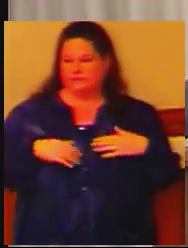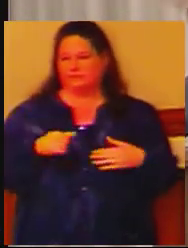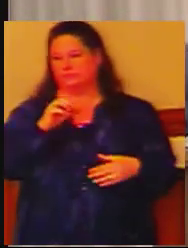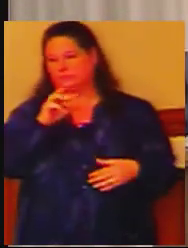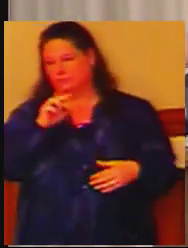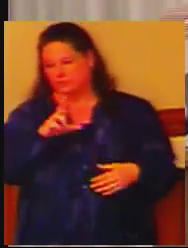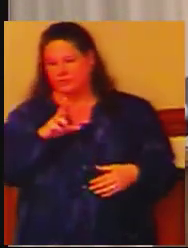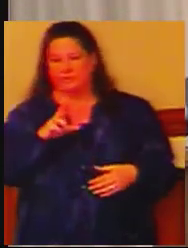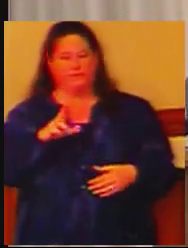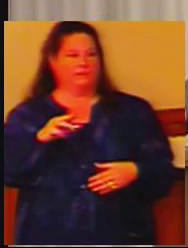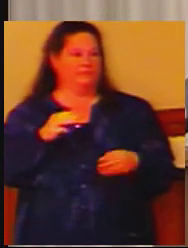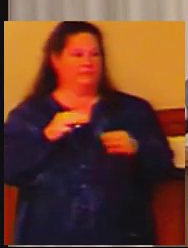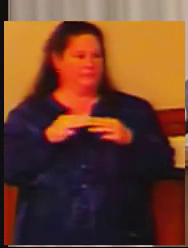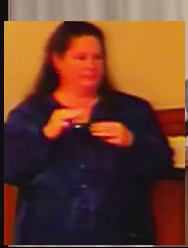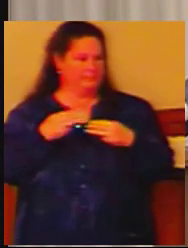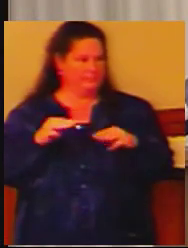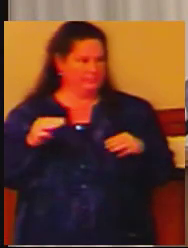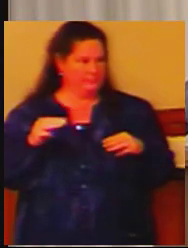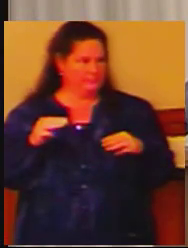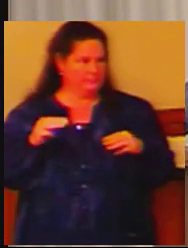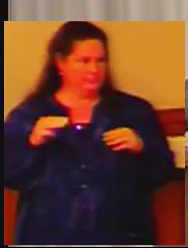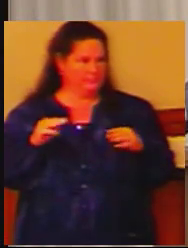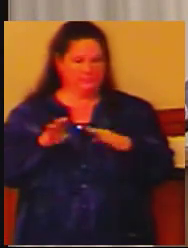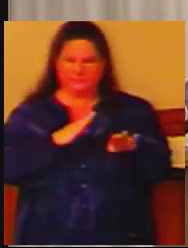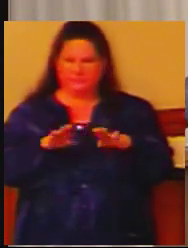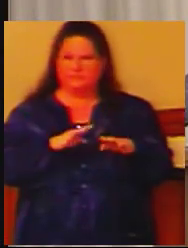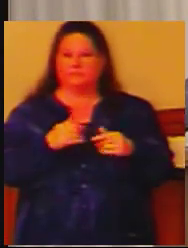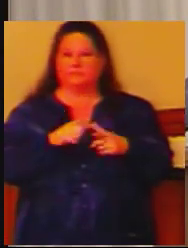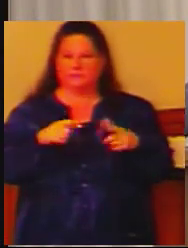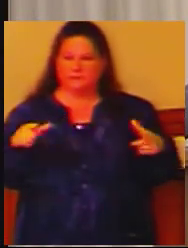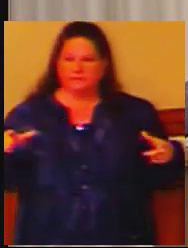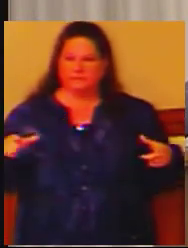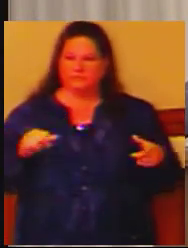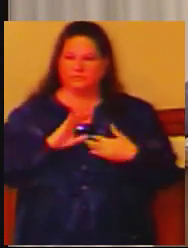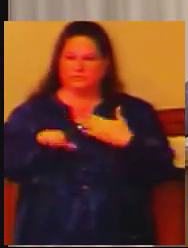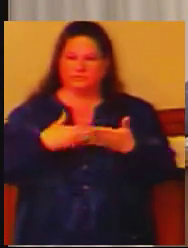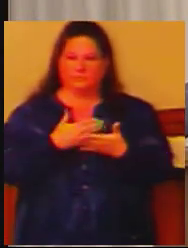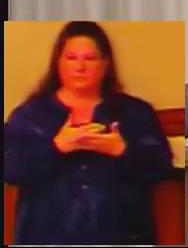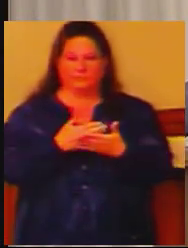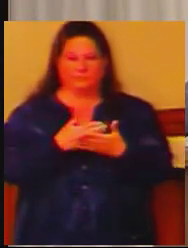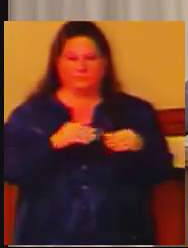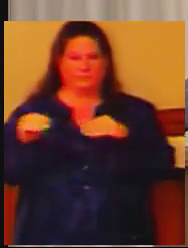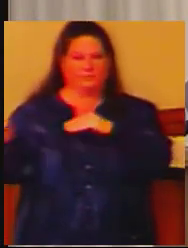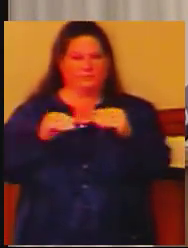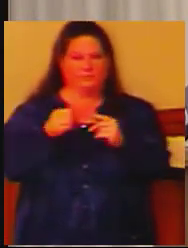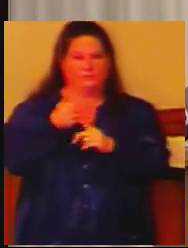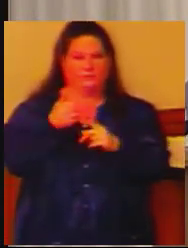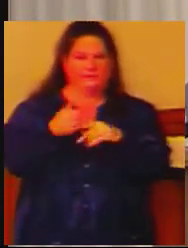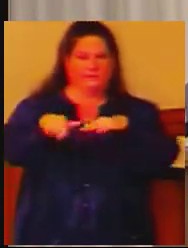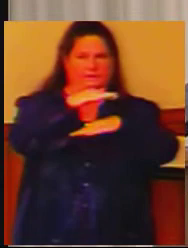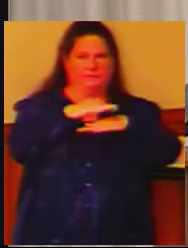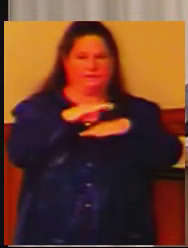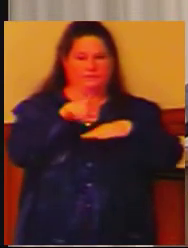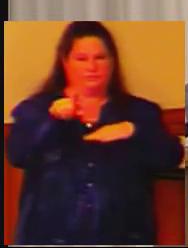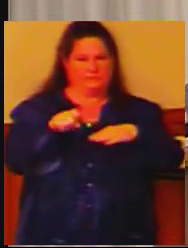manner, language, all the realms of putting yourself above, then you need to check yourself. Okay,